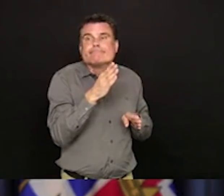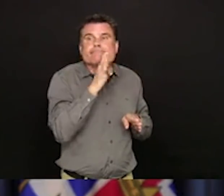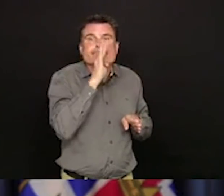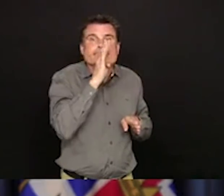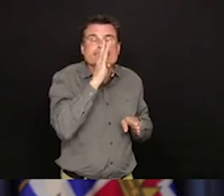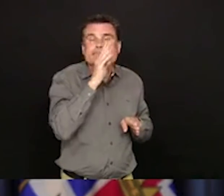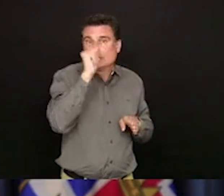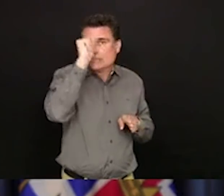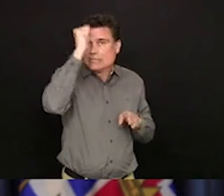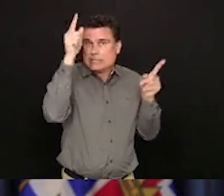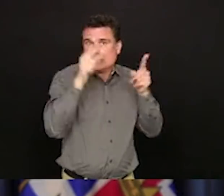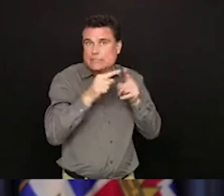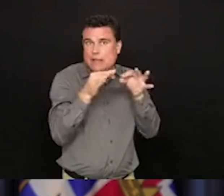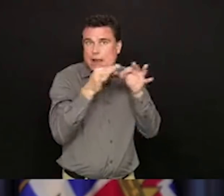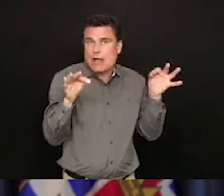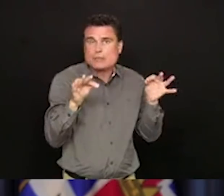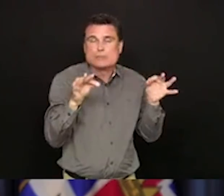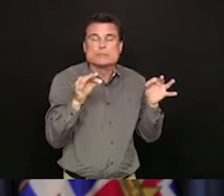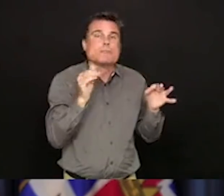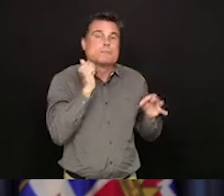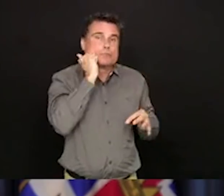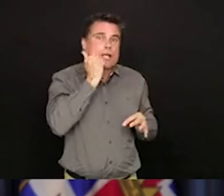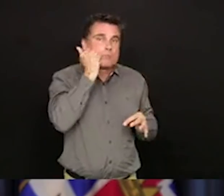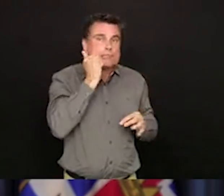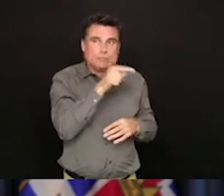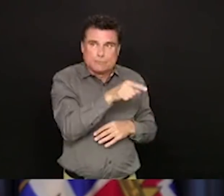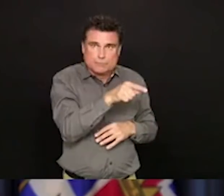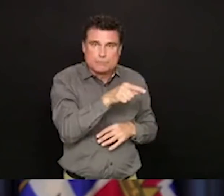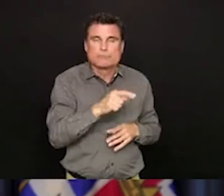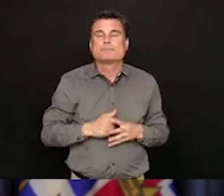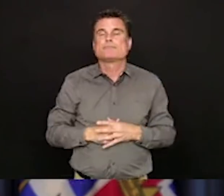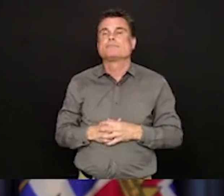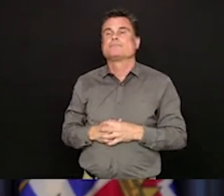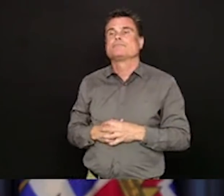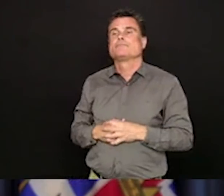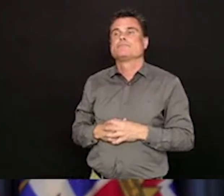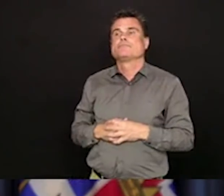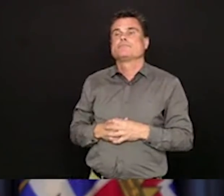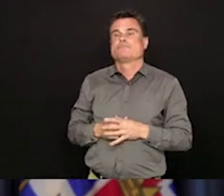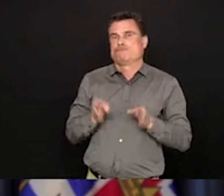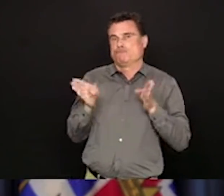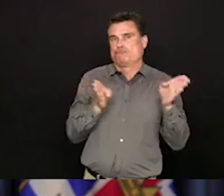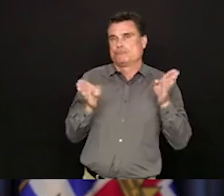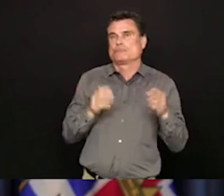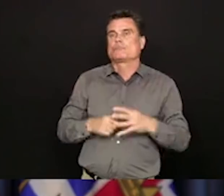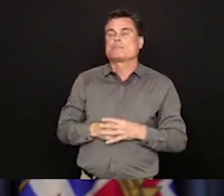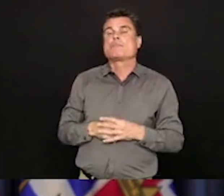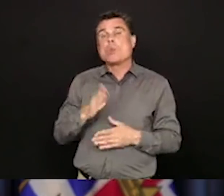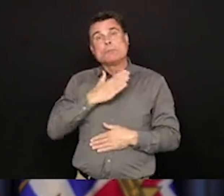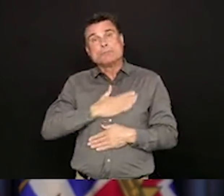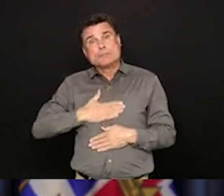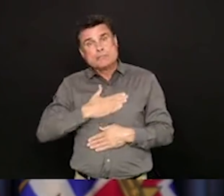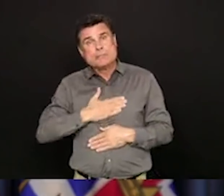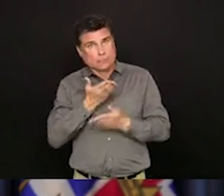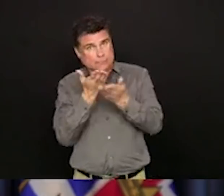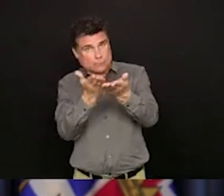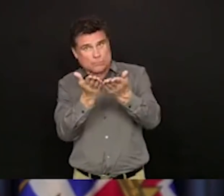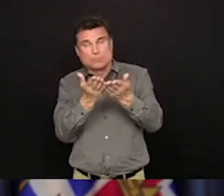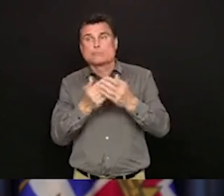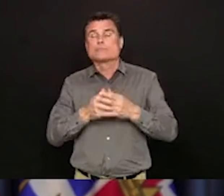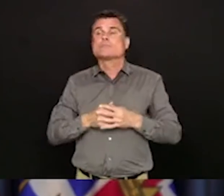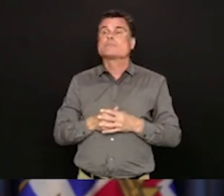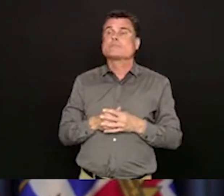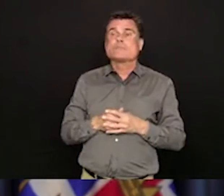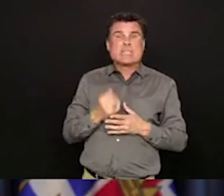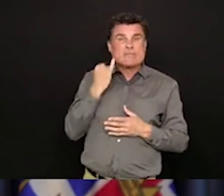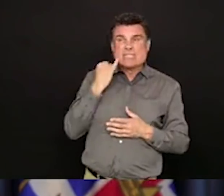time of the Alzheimer's Society, which I think everyone in British Columbia who's ever been associated with the Alzheimer's Society knows that work and will appreciate